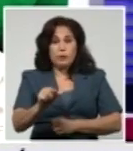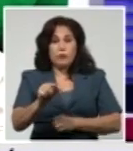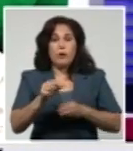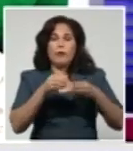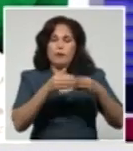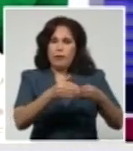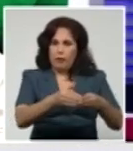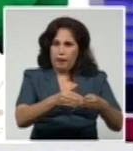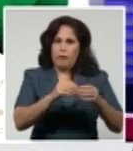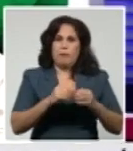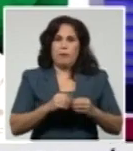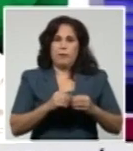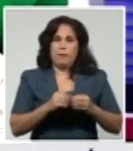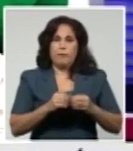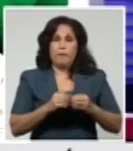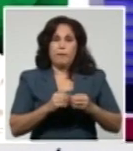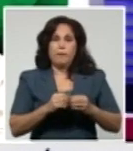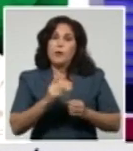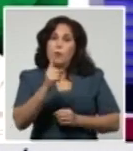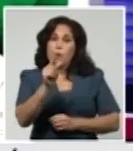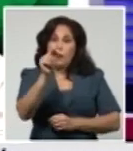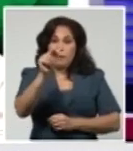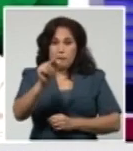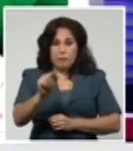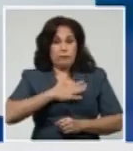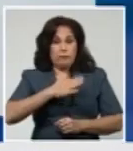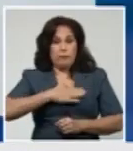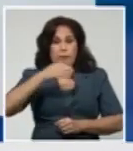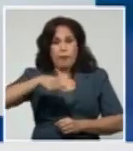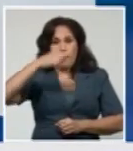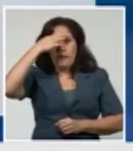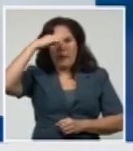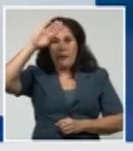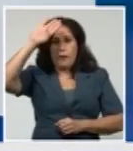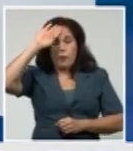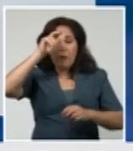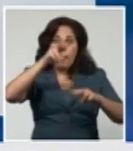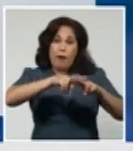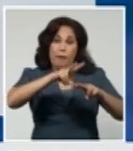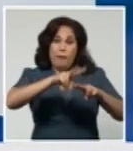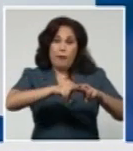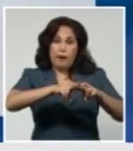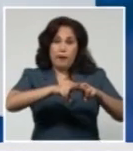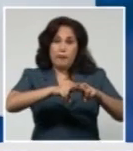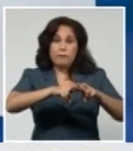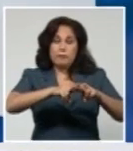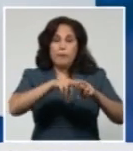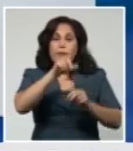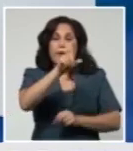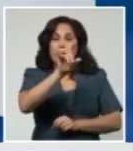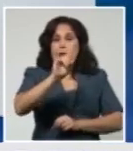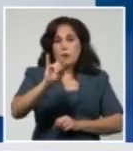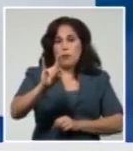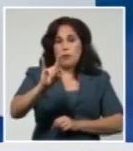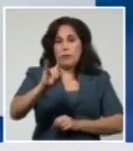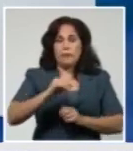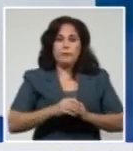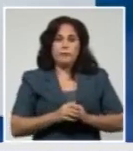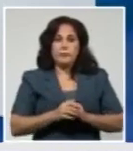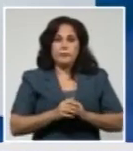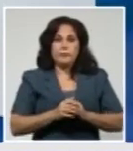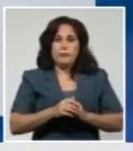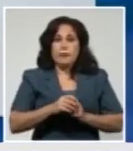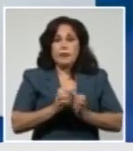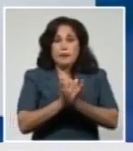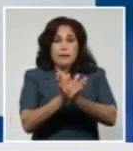overall confirmed case rate. Meanwhile, of the 46 autochthonous cases, 11 belong to